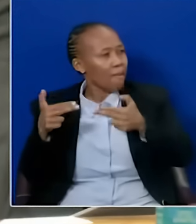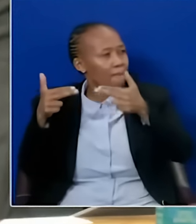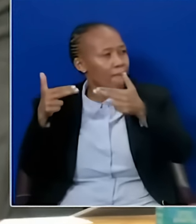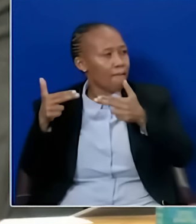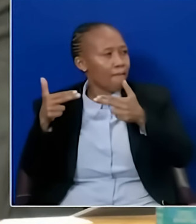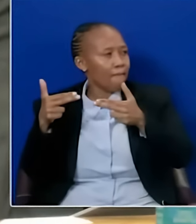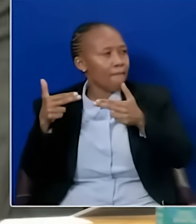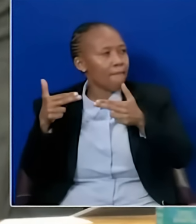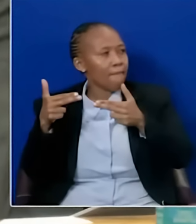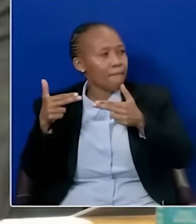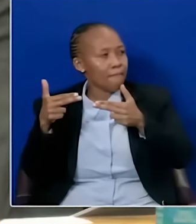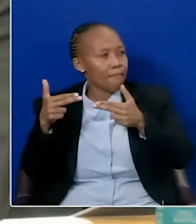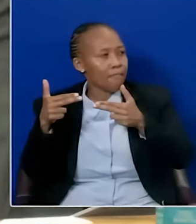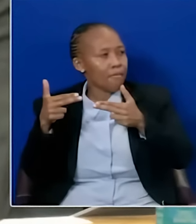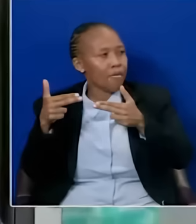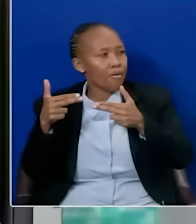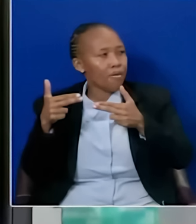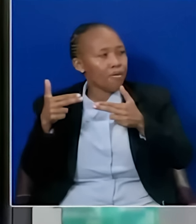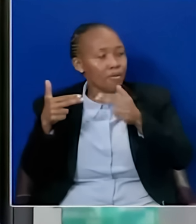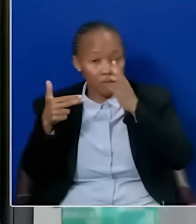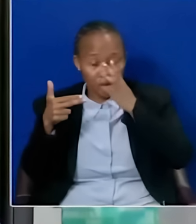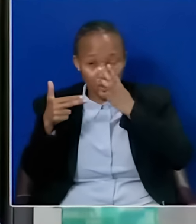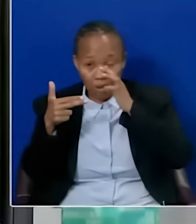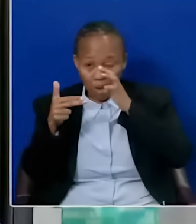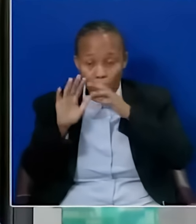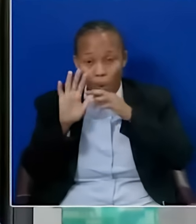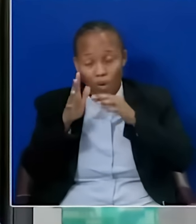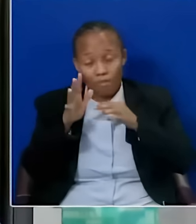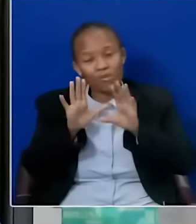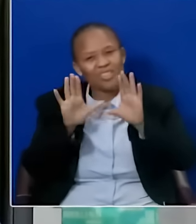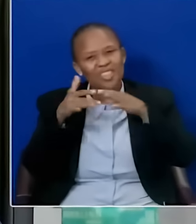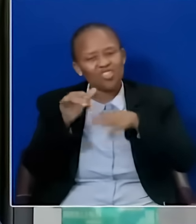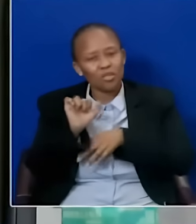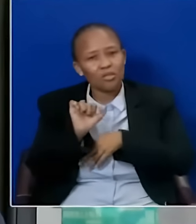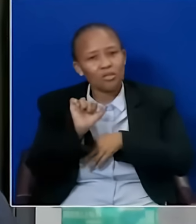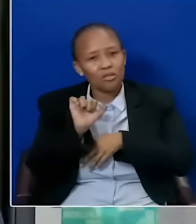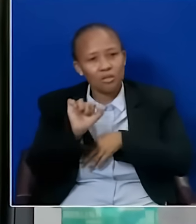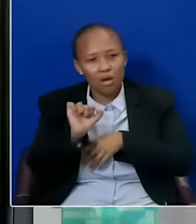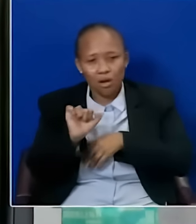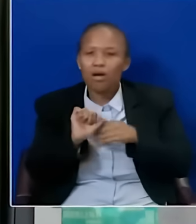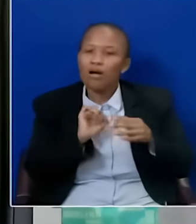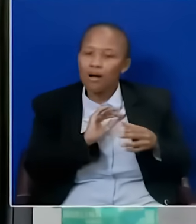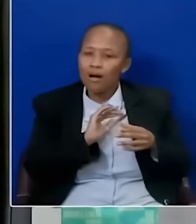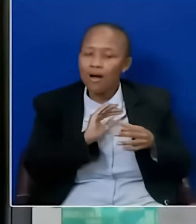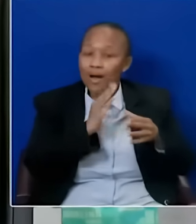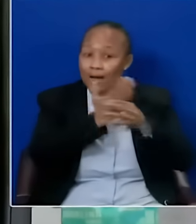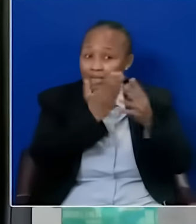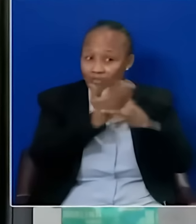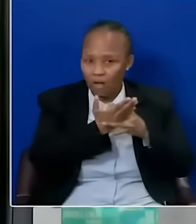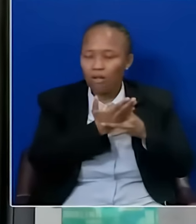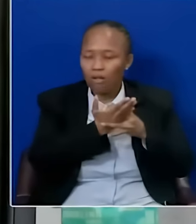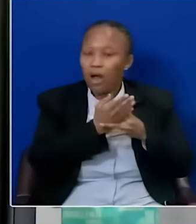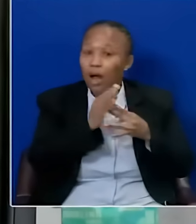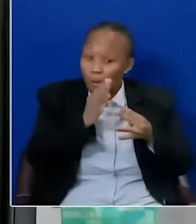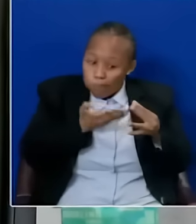will be in your section. They are filed inside the case file, Commissioner. And those test cartridges have